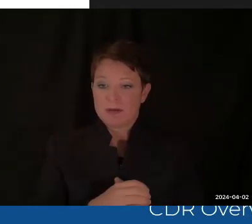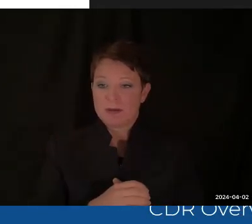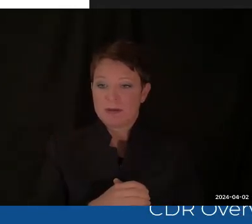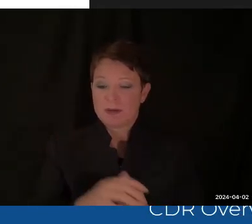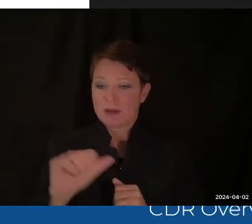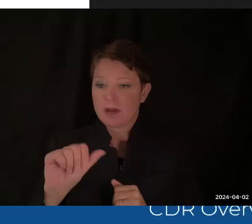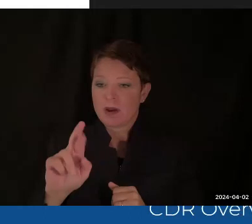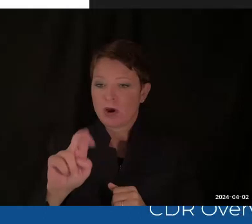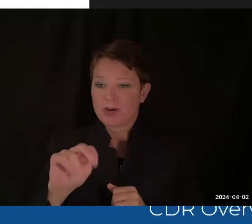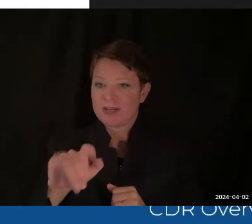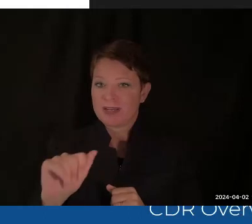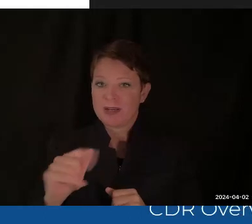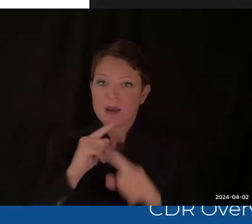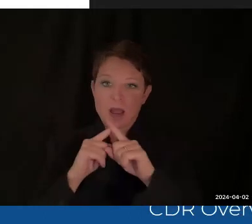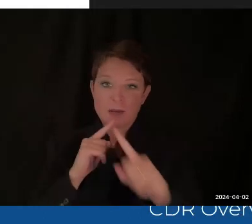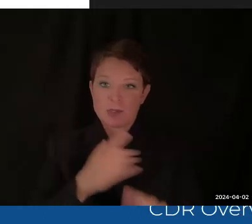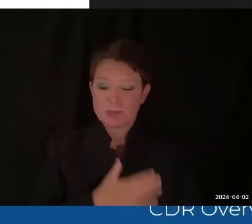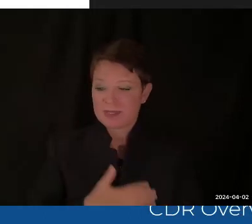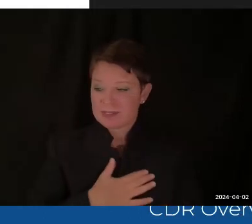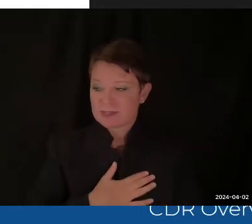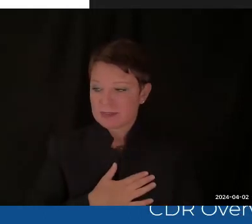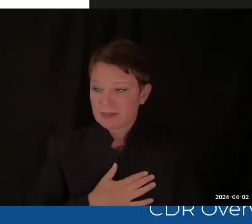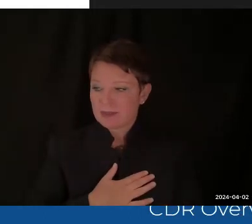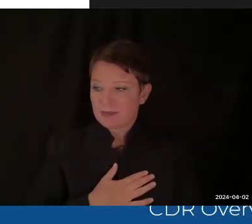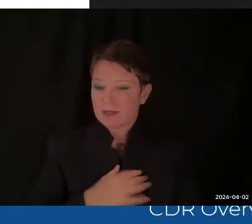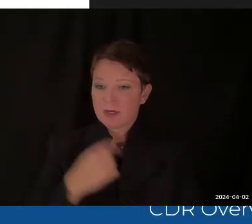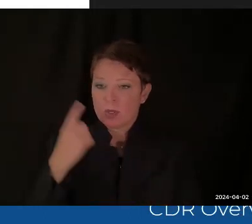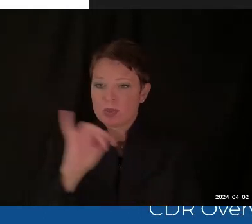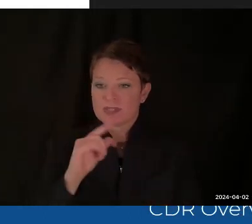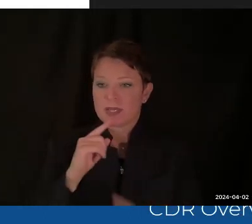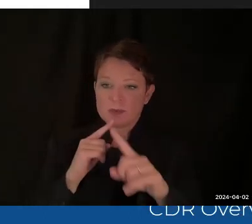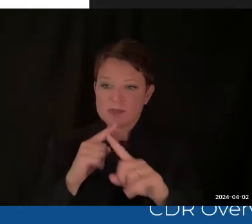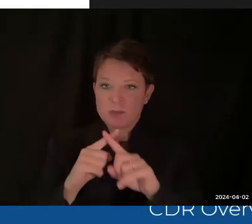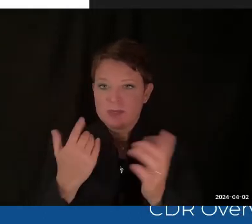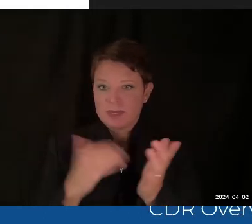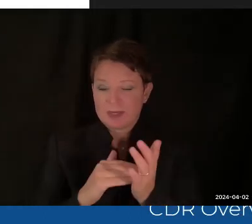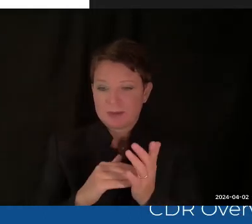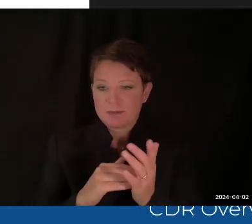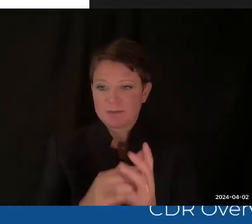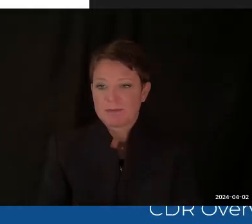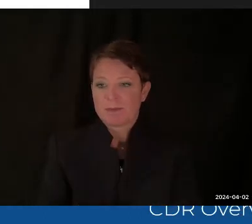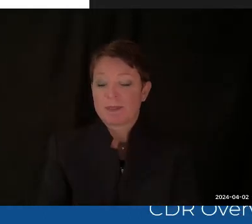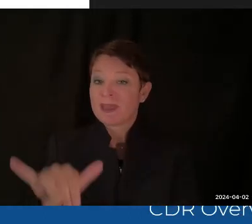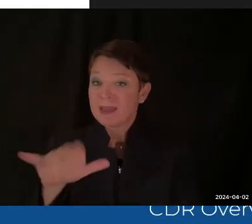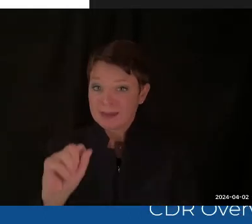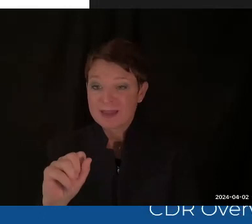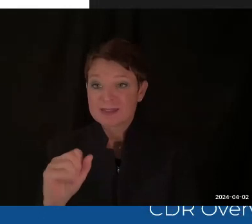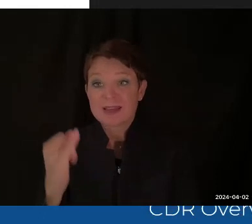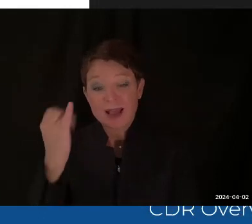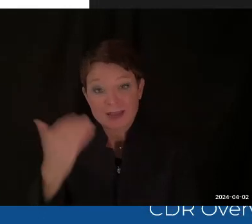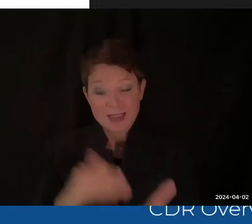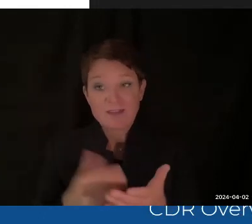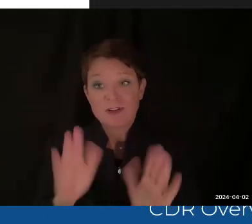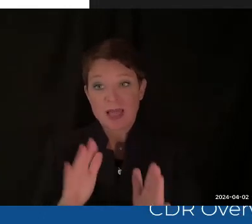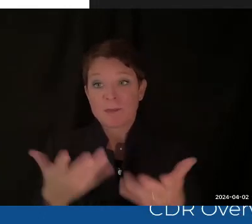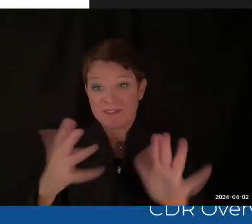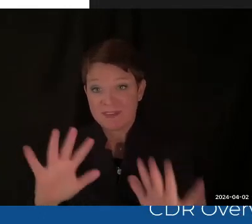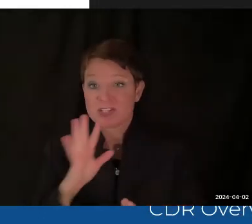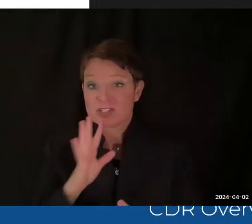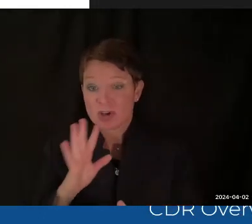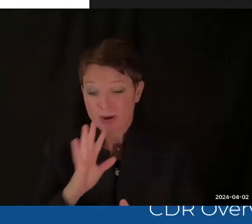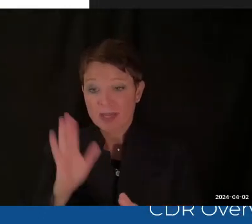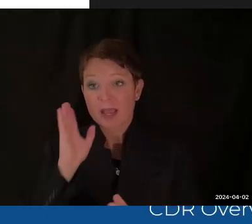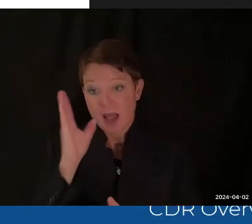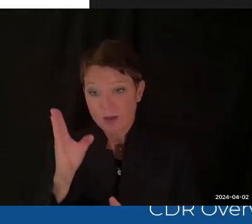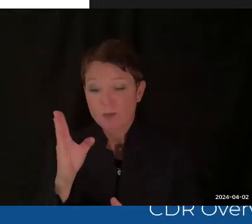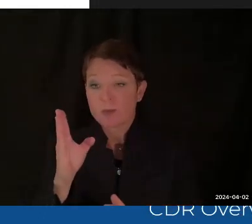Anita, you'll have to unmute it this time. Looks like it was muted again. Yes, if you allow me to finish, I was going